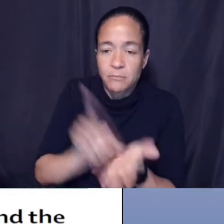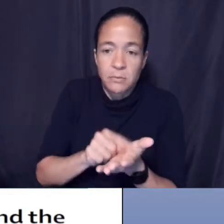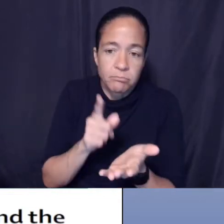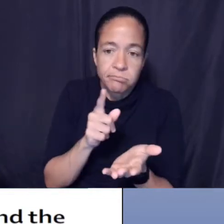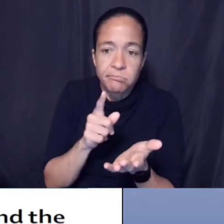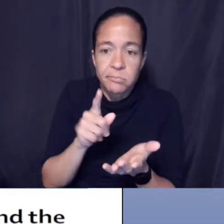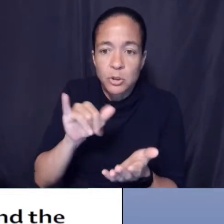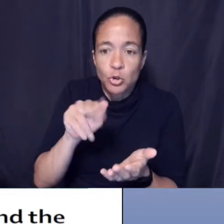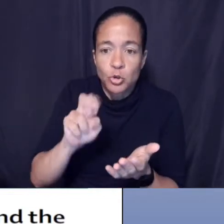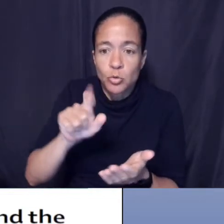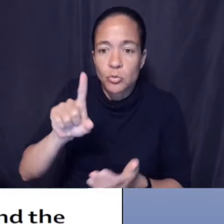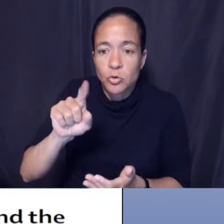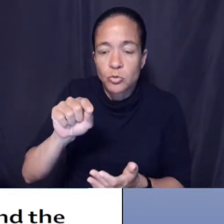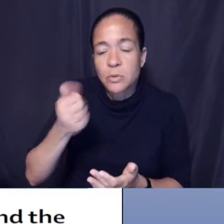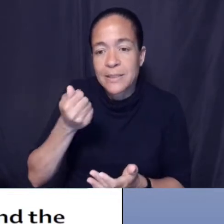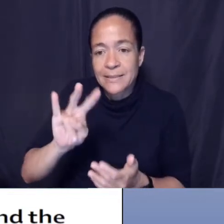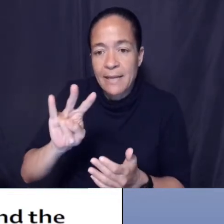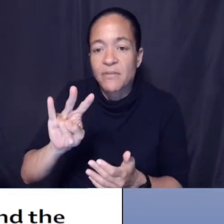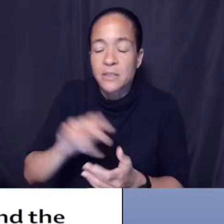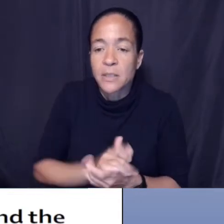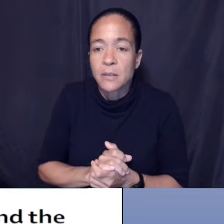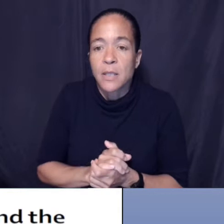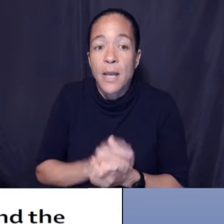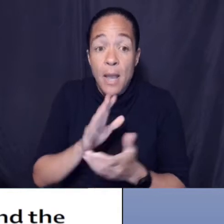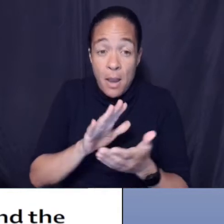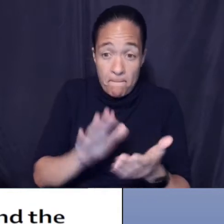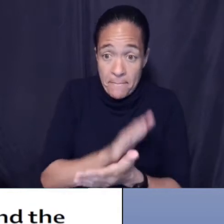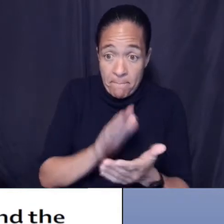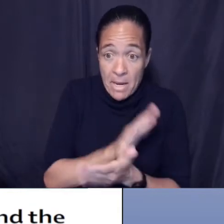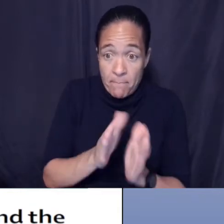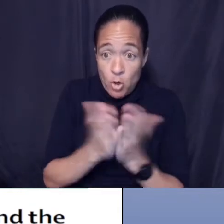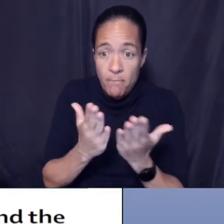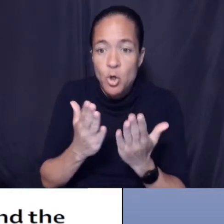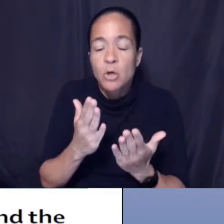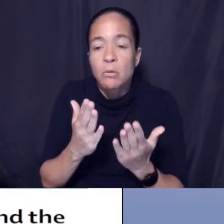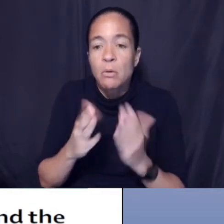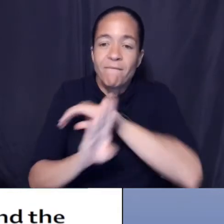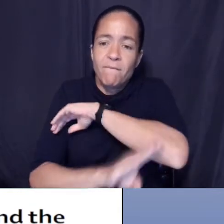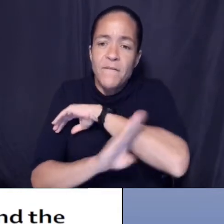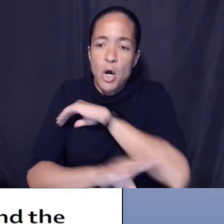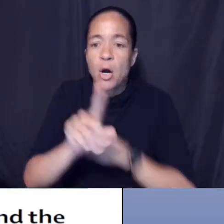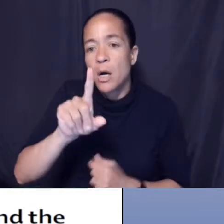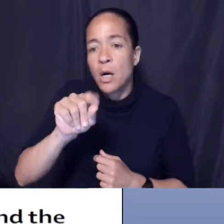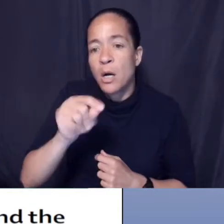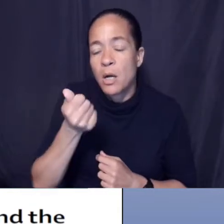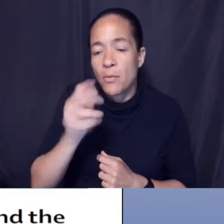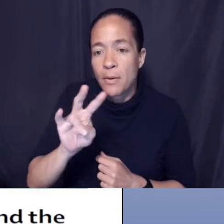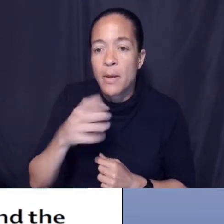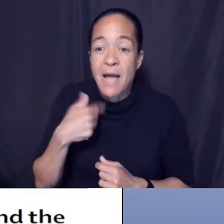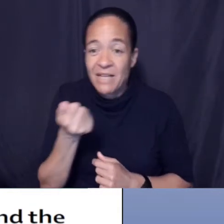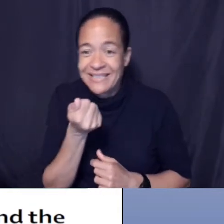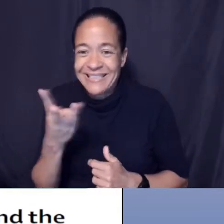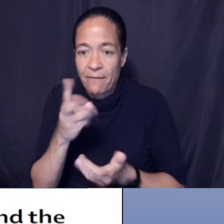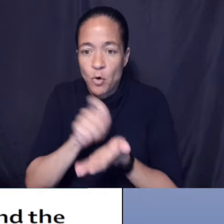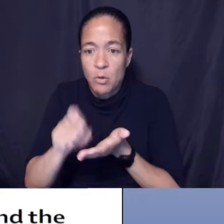June 2017. It was published in real publication and paper in fall of 2017. And there are several